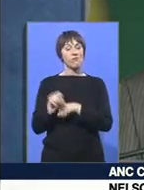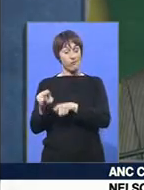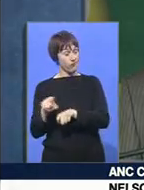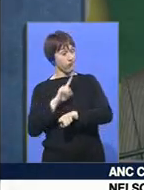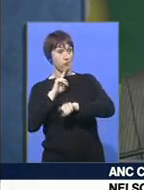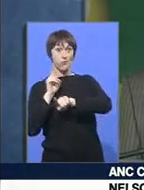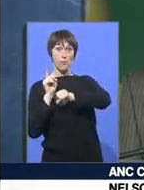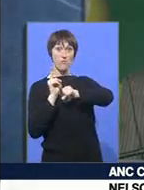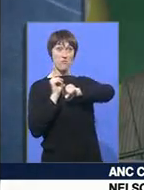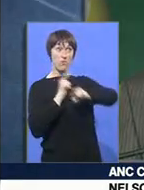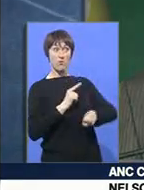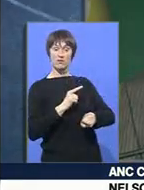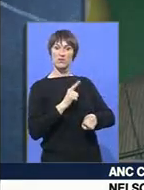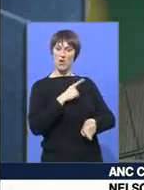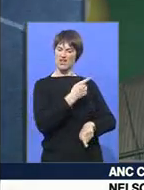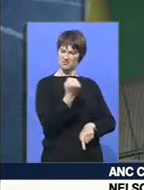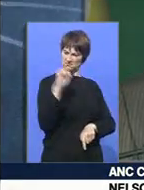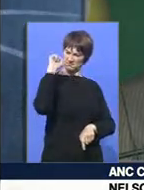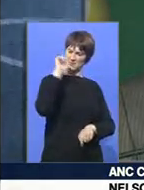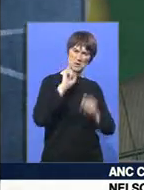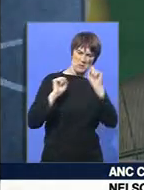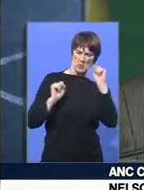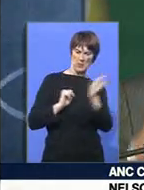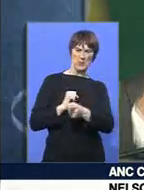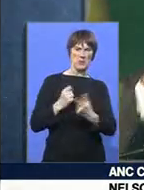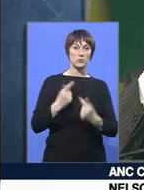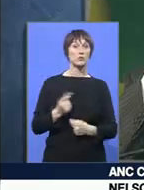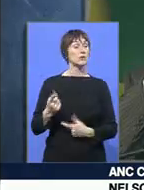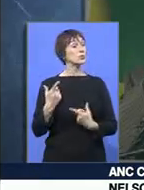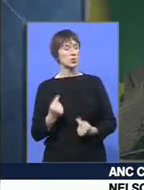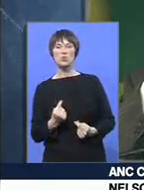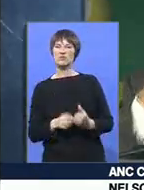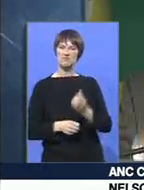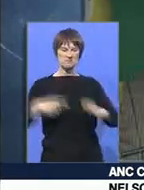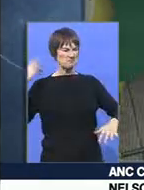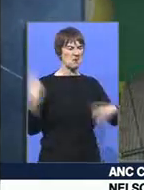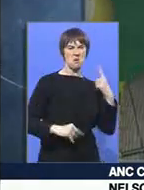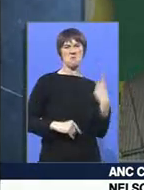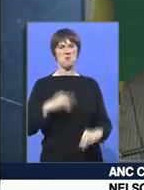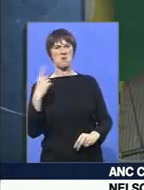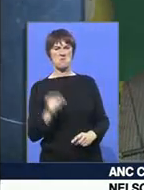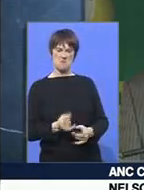campaign with repression and brutality.